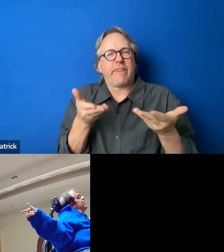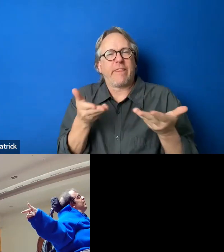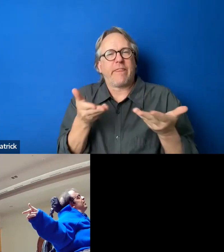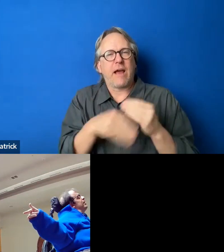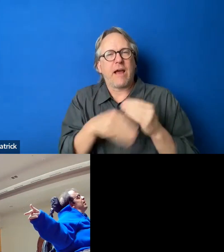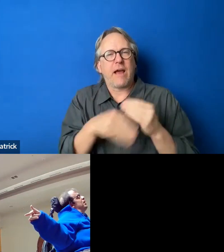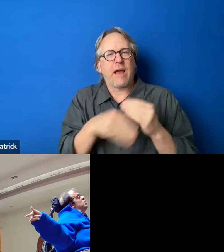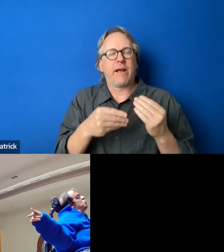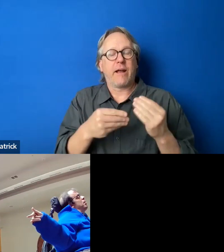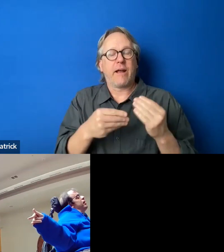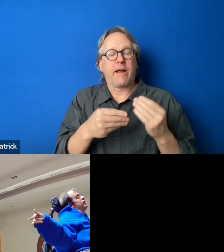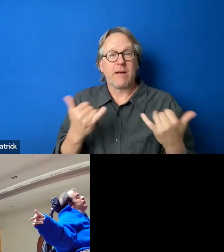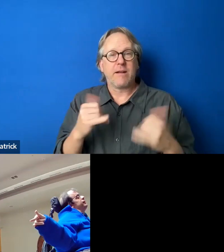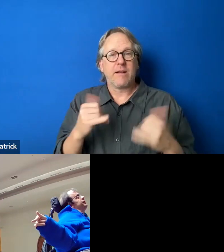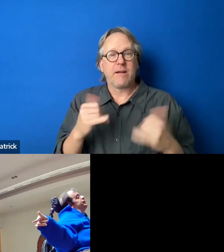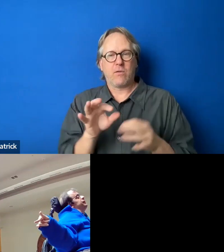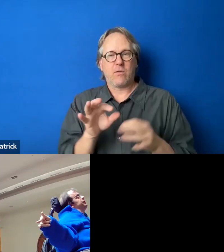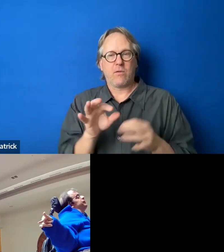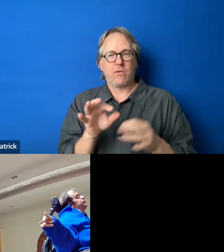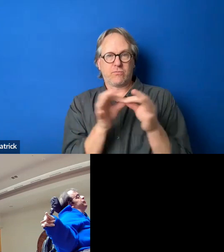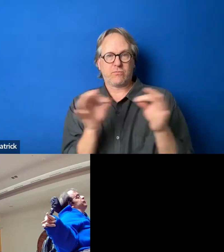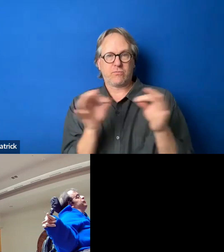only does it give the scrolling